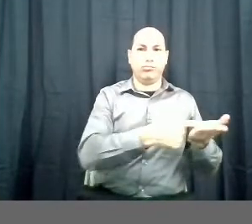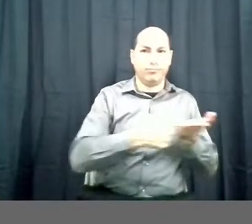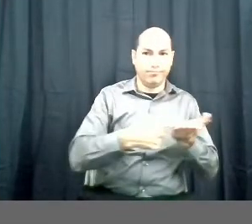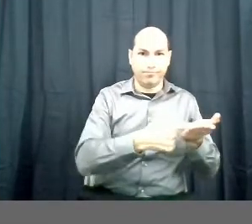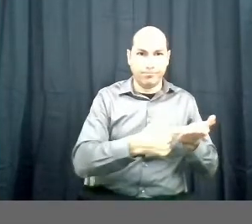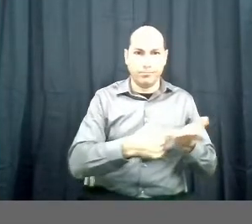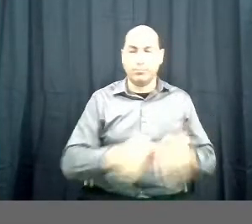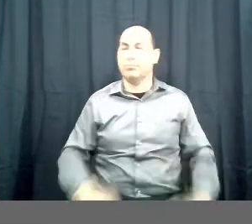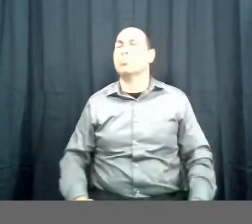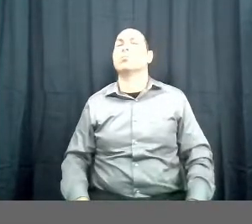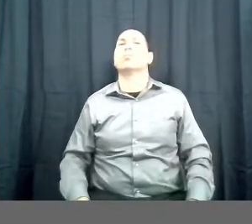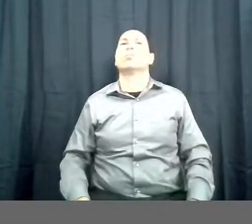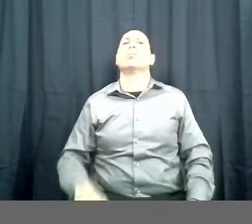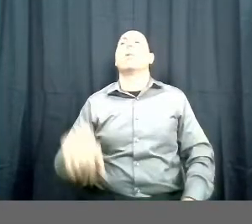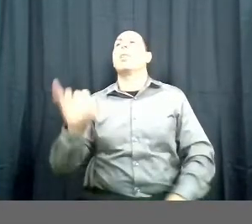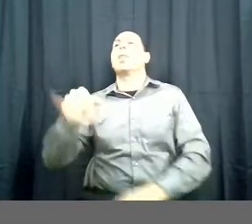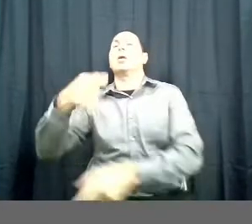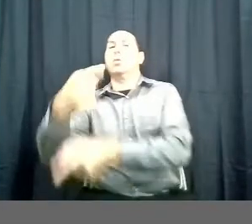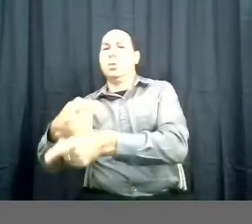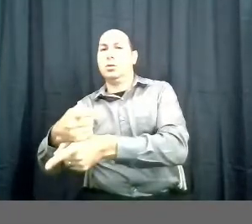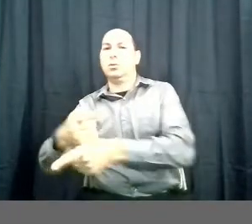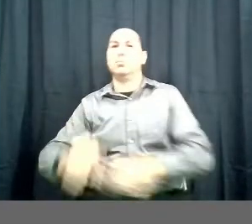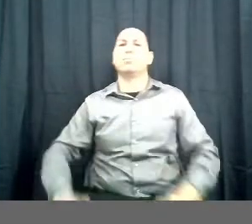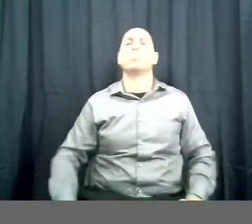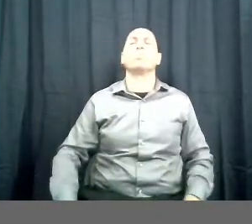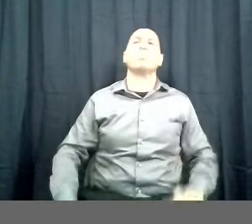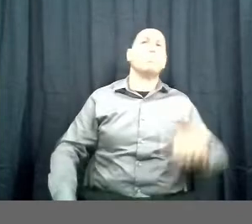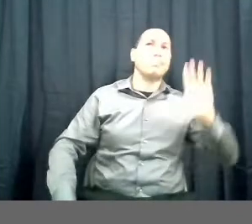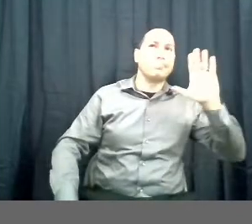I have one other question. Sure.